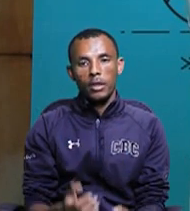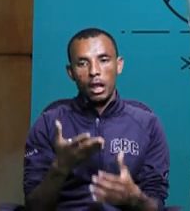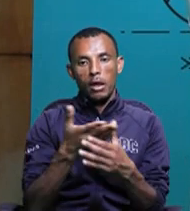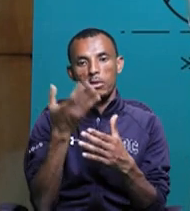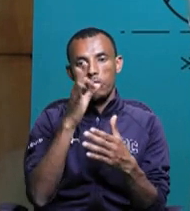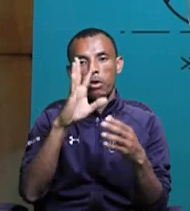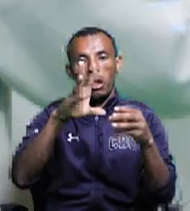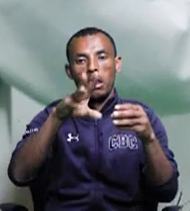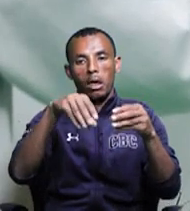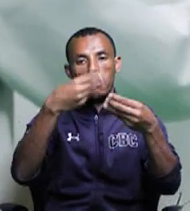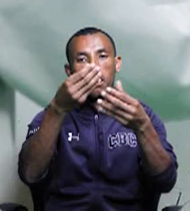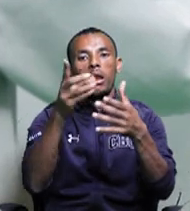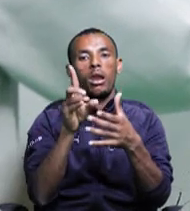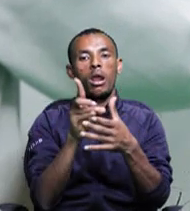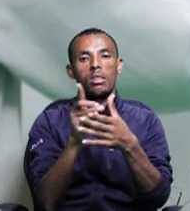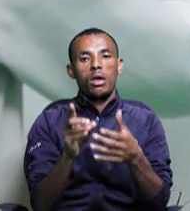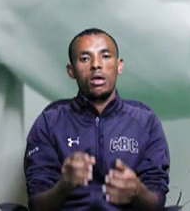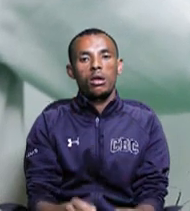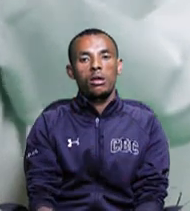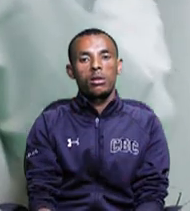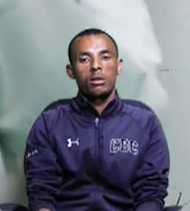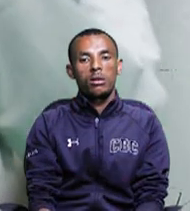limit of a given data